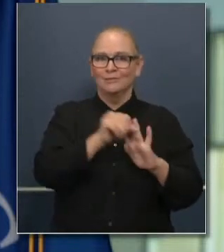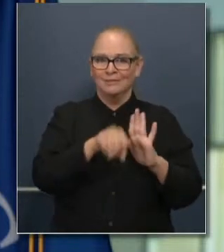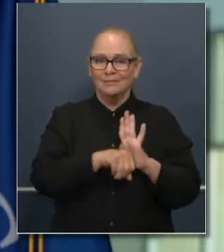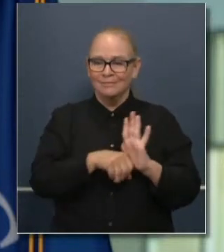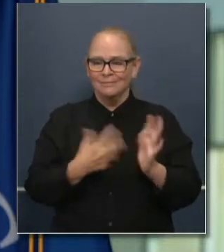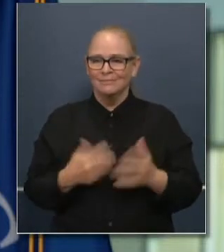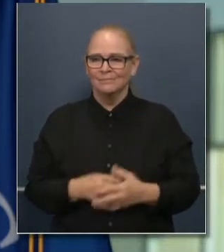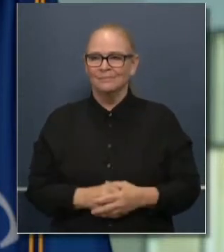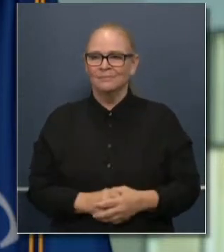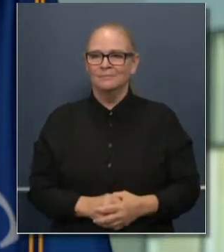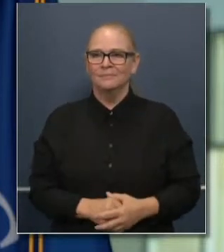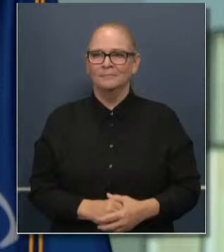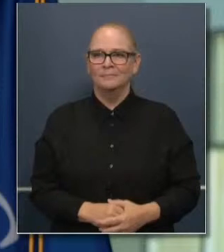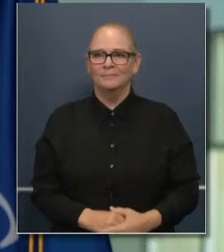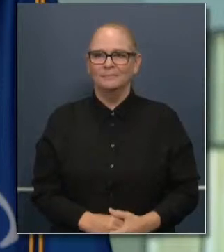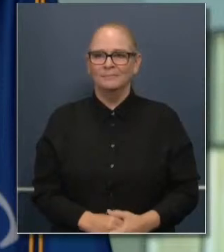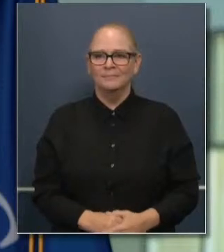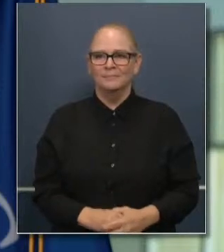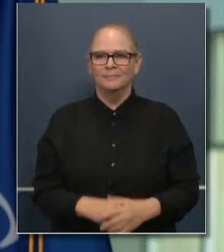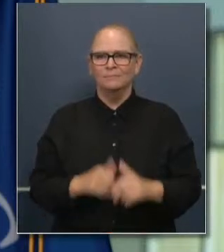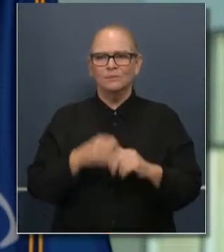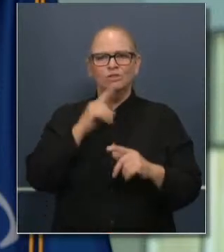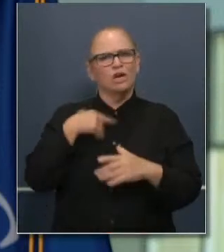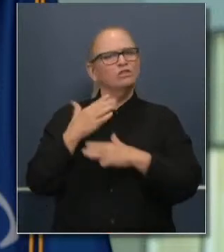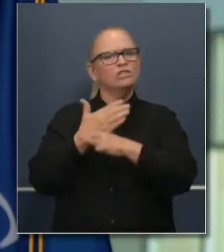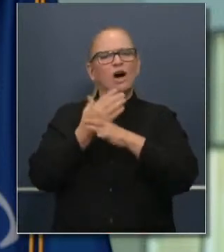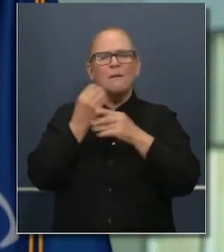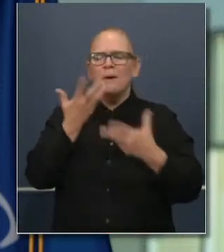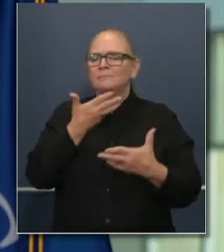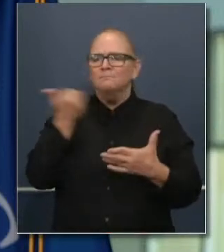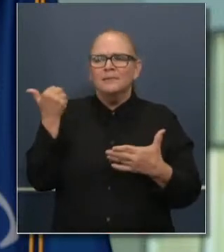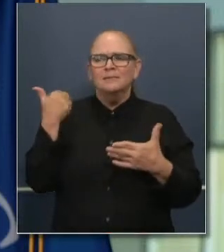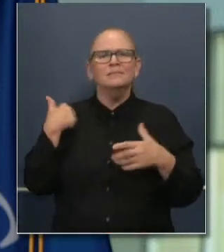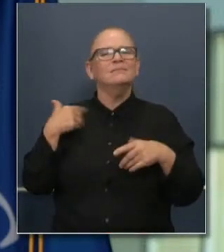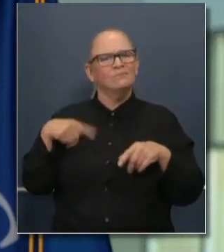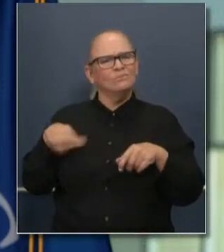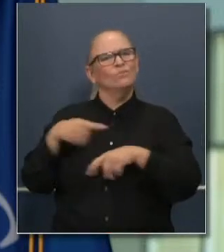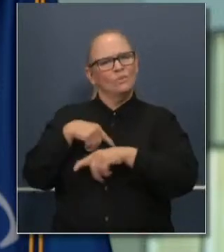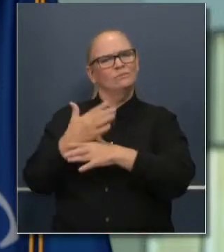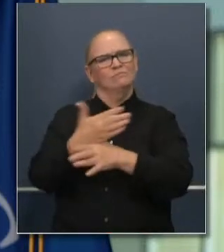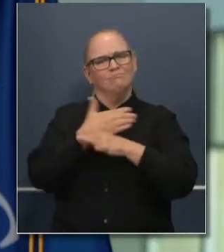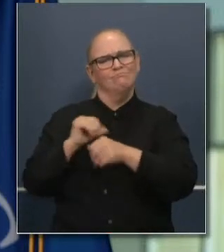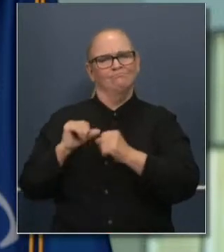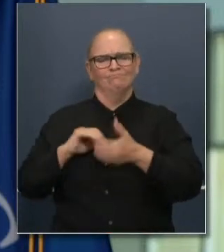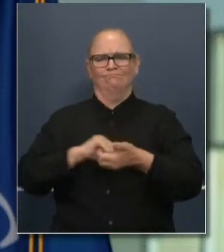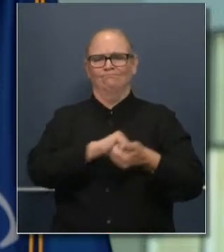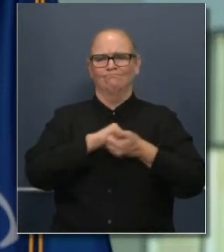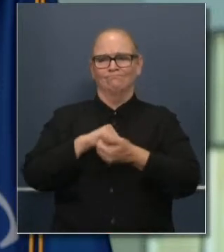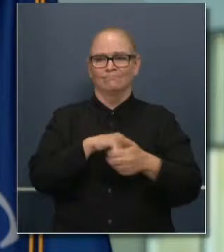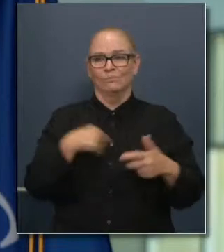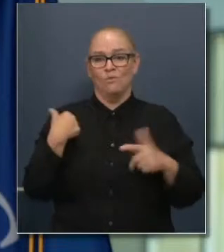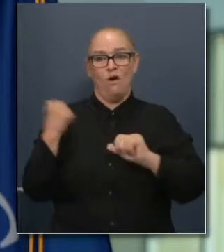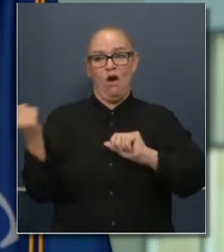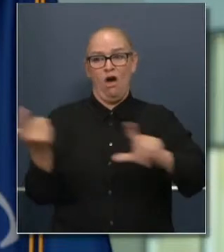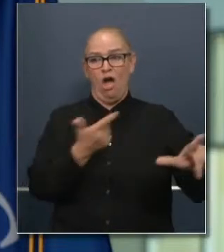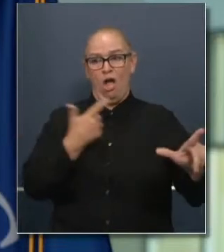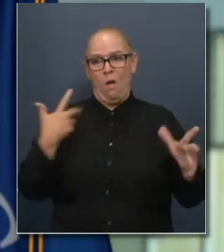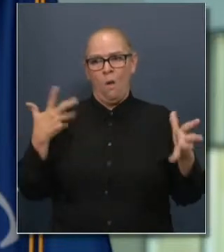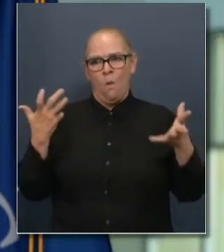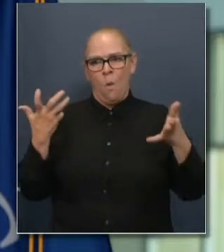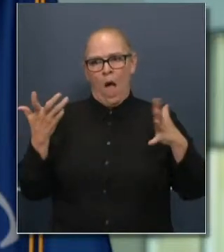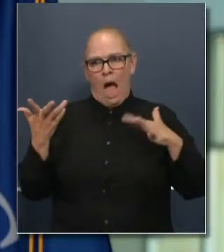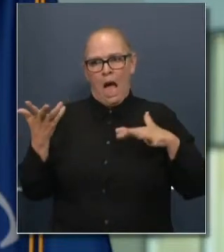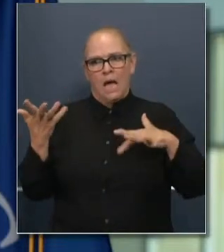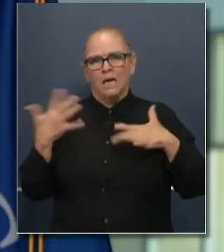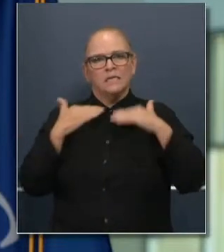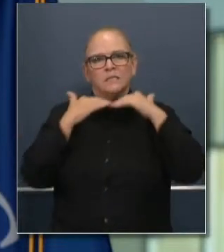collaboration and sharing of best practices and practices, frankly, that all of us want to push to the dustbin. That